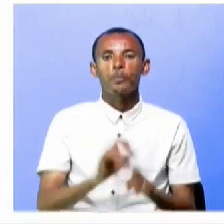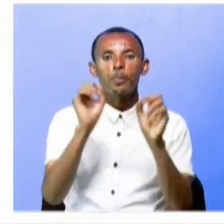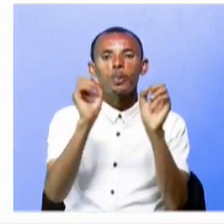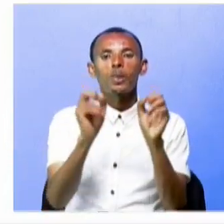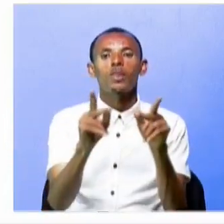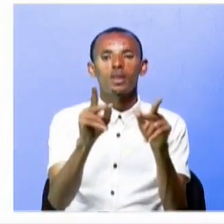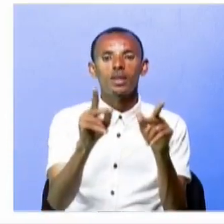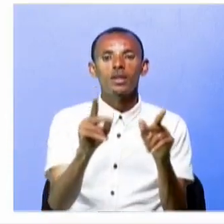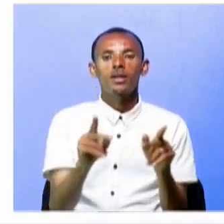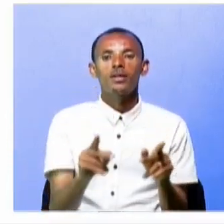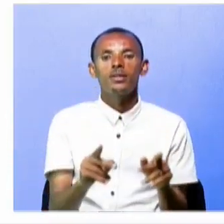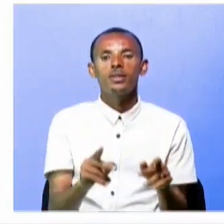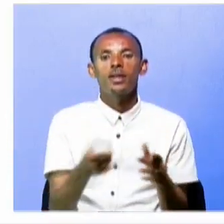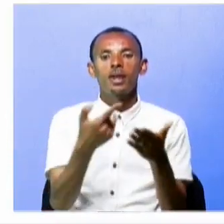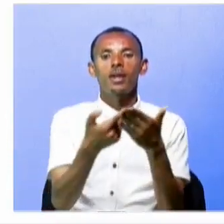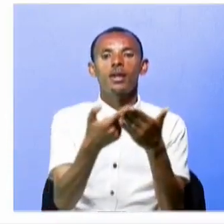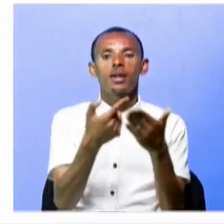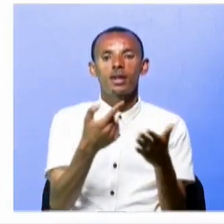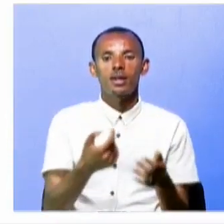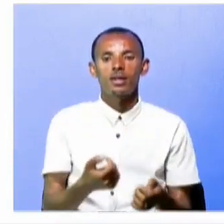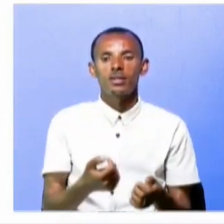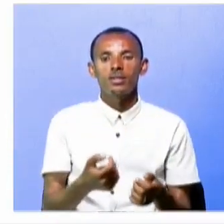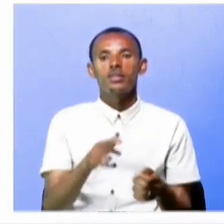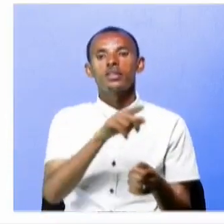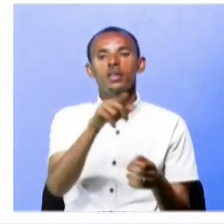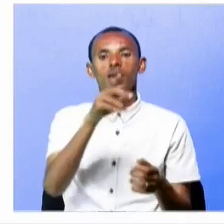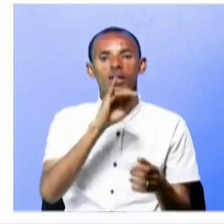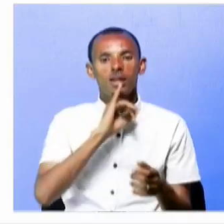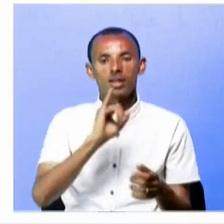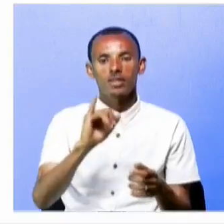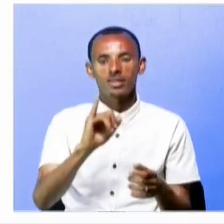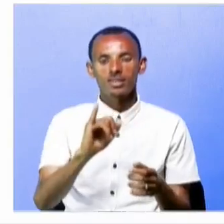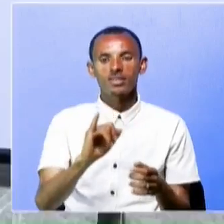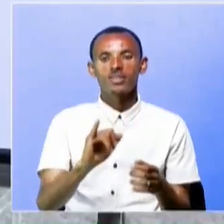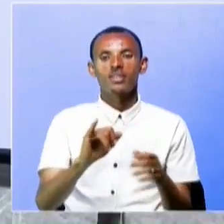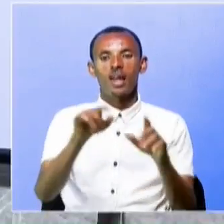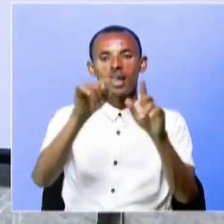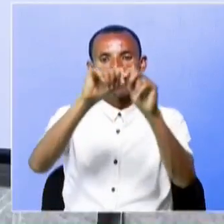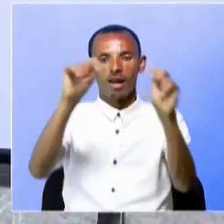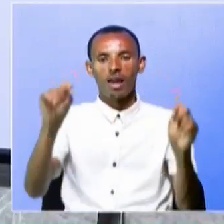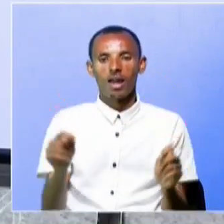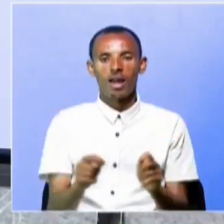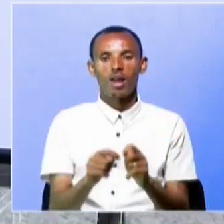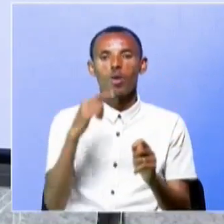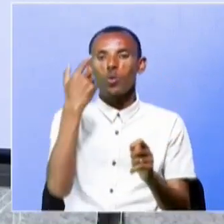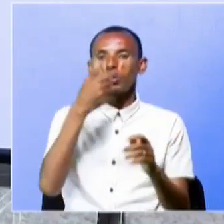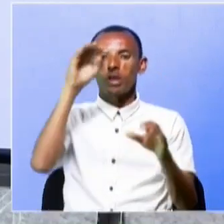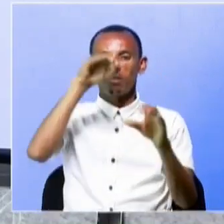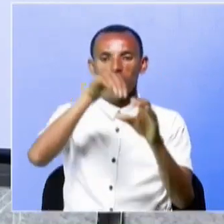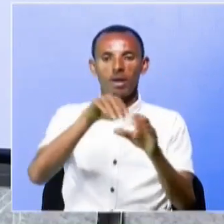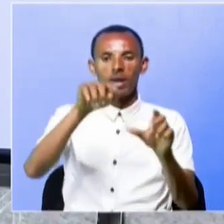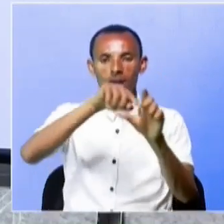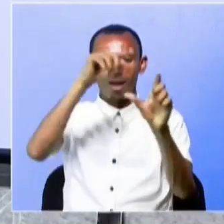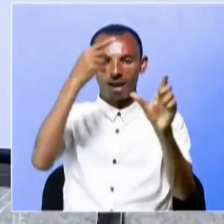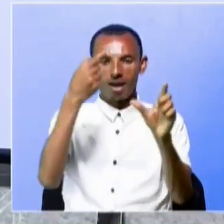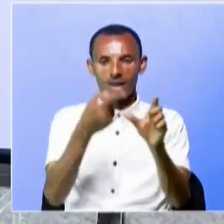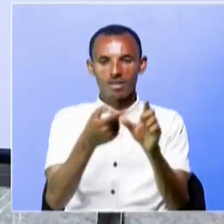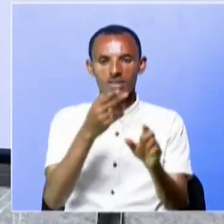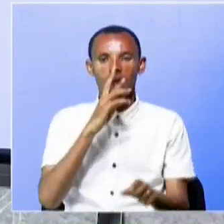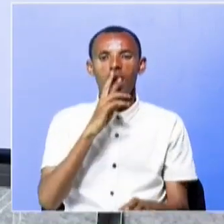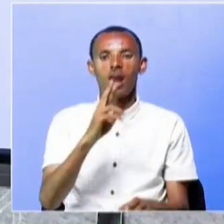Okay, here there is a certain triangle whose interior angles